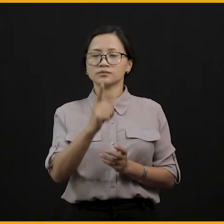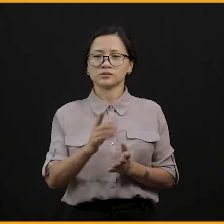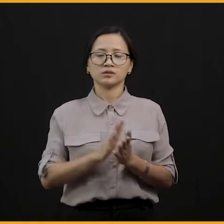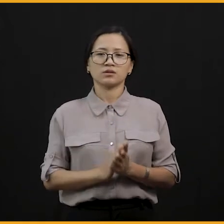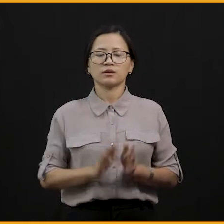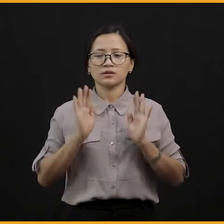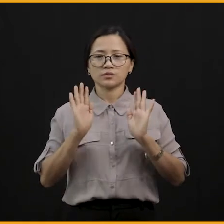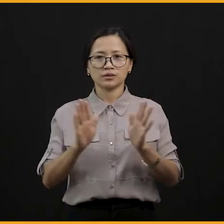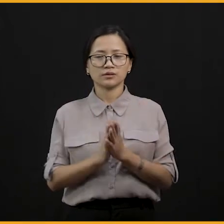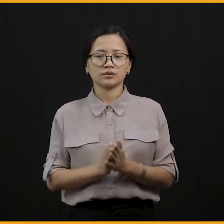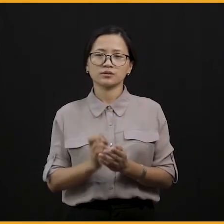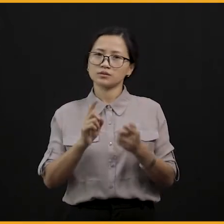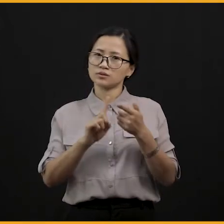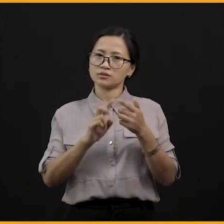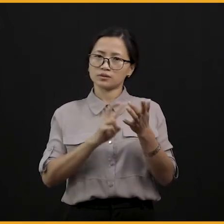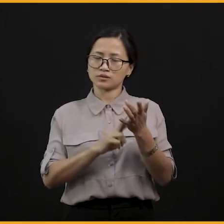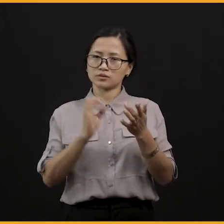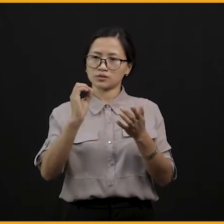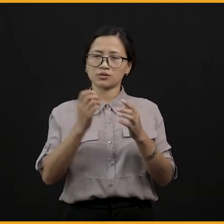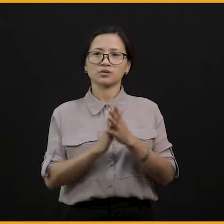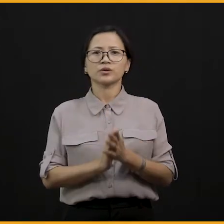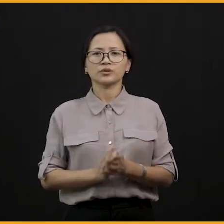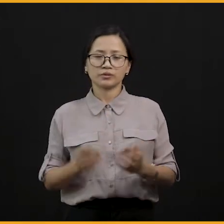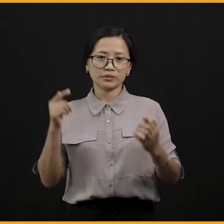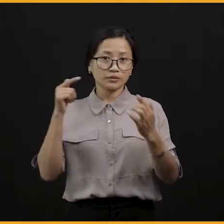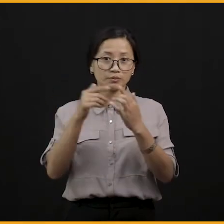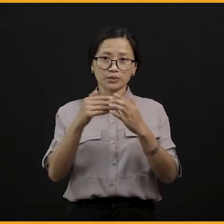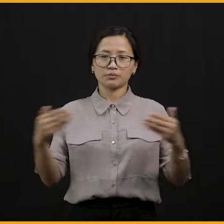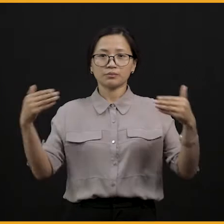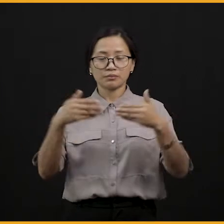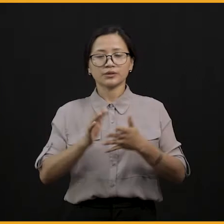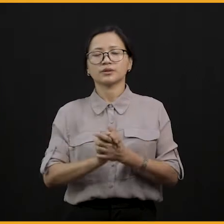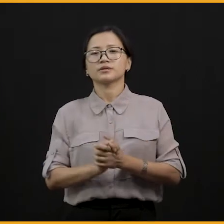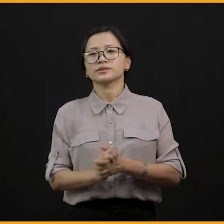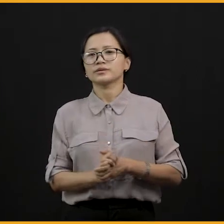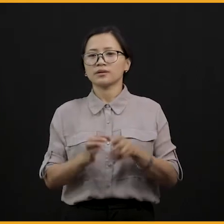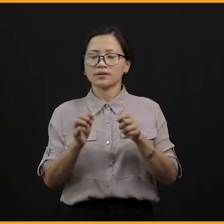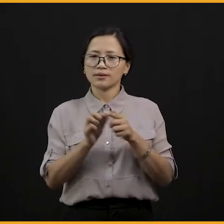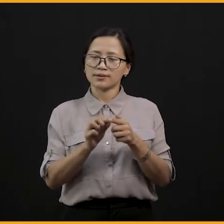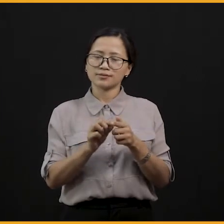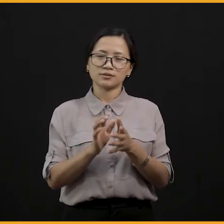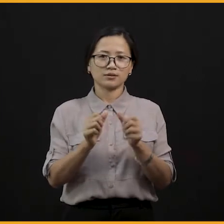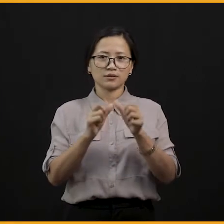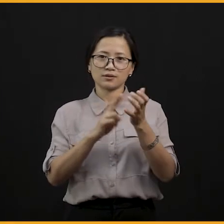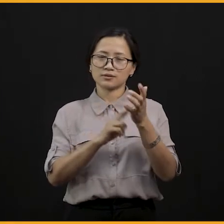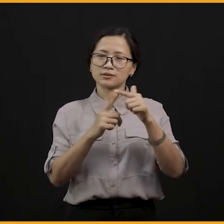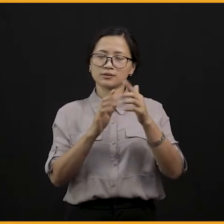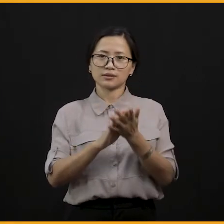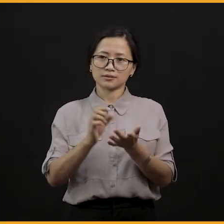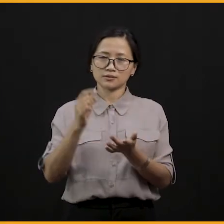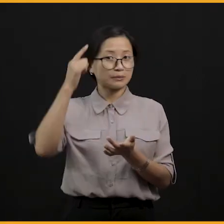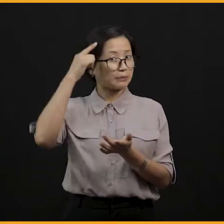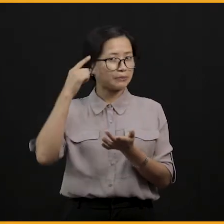he had an encounter with the ants. Ants, which you also say locally, we